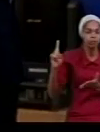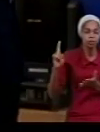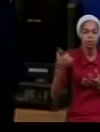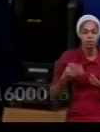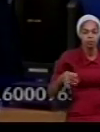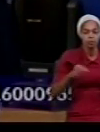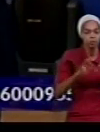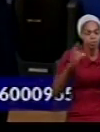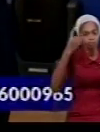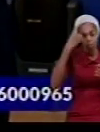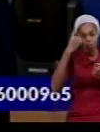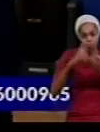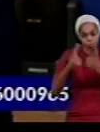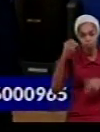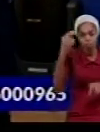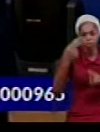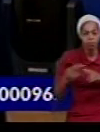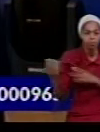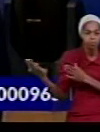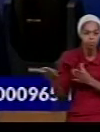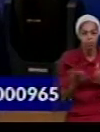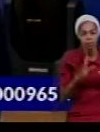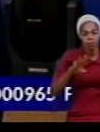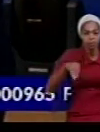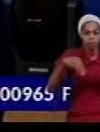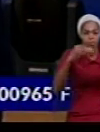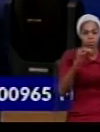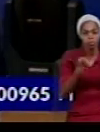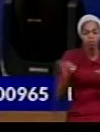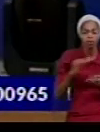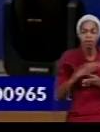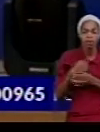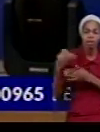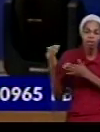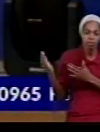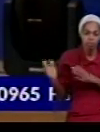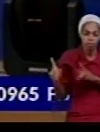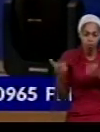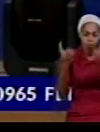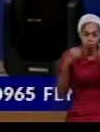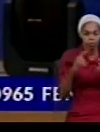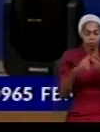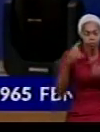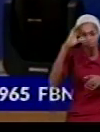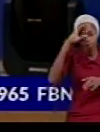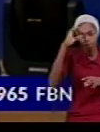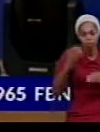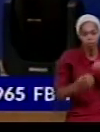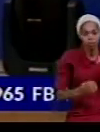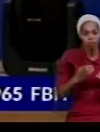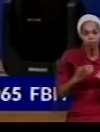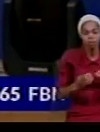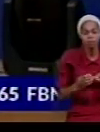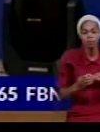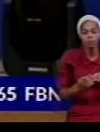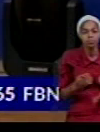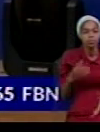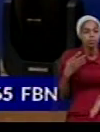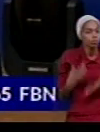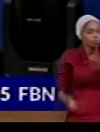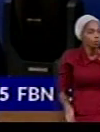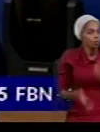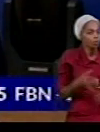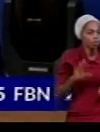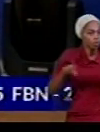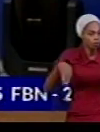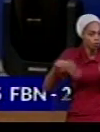Bring an offering and come into his courts. Whatever offering you have brought today to